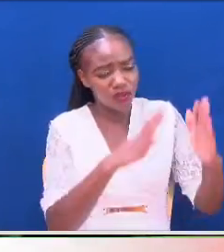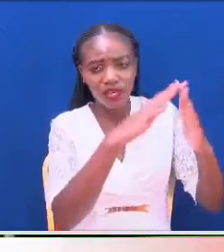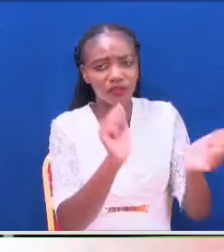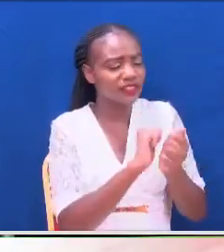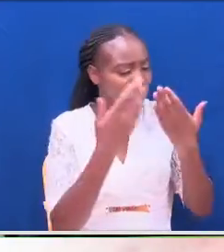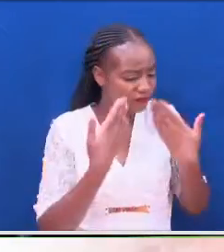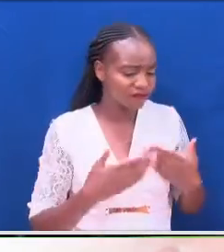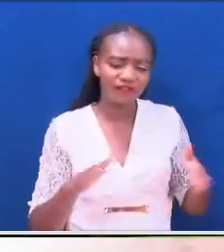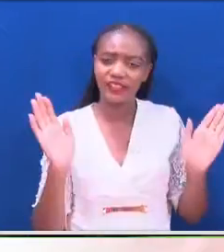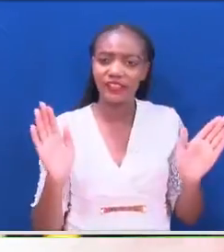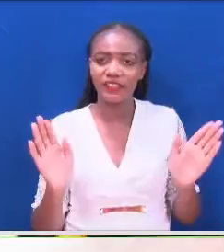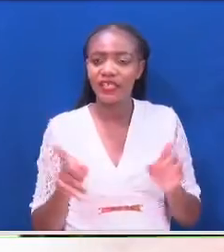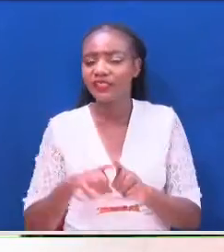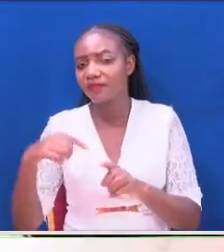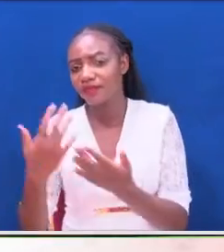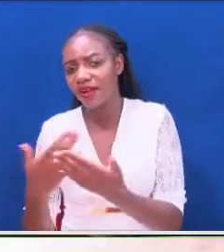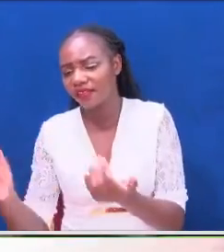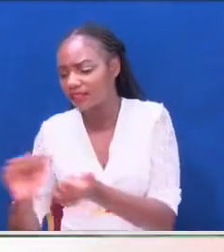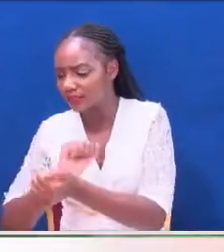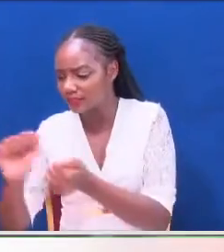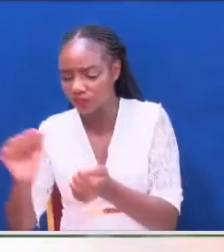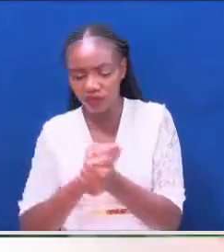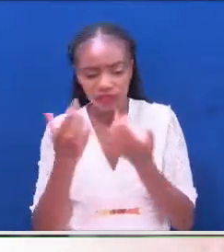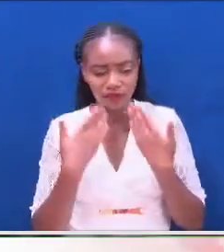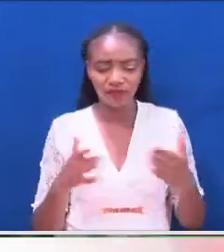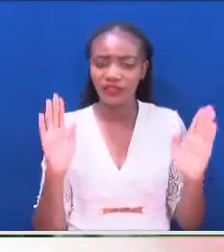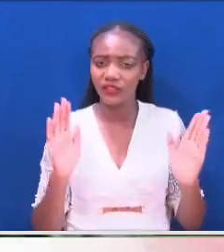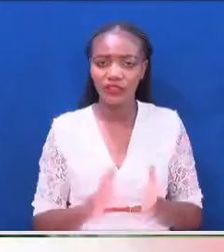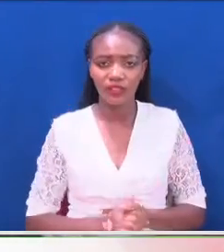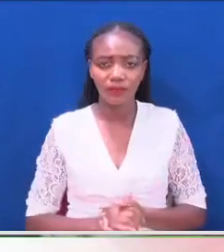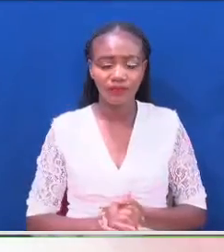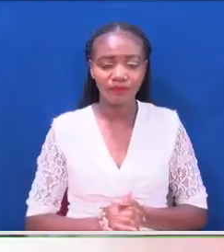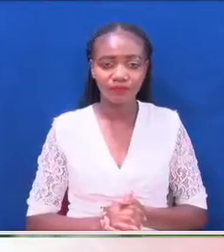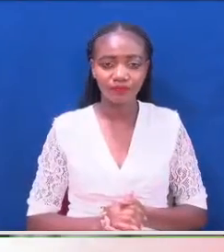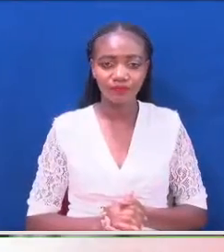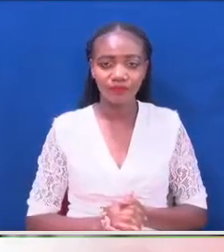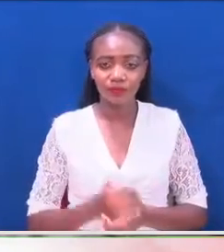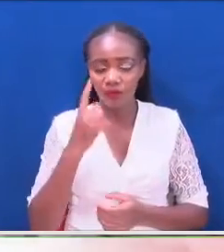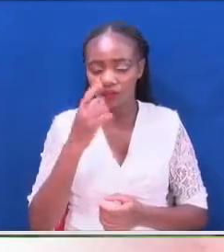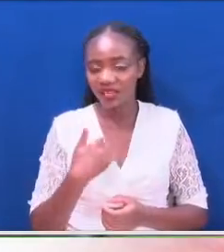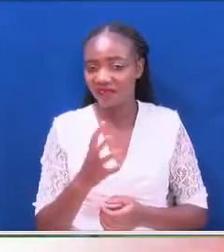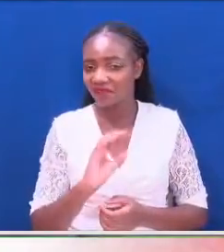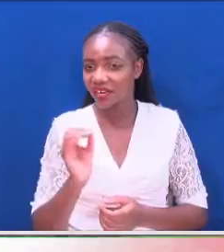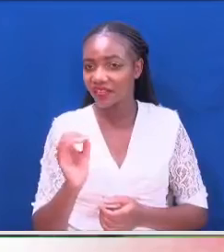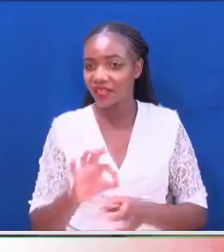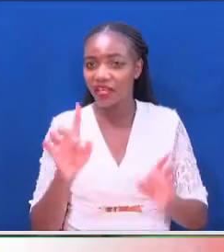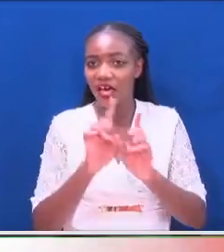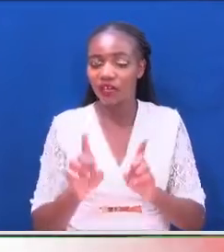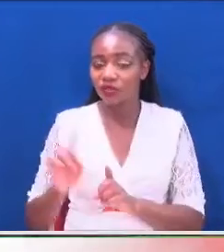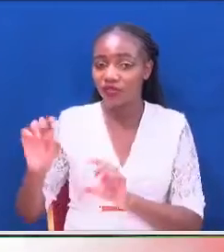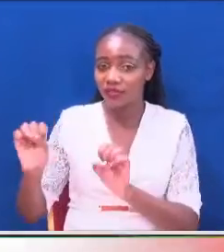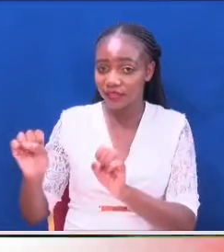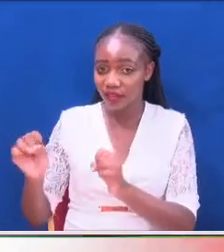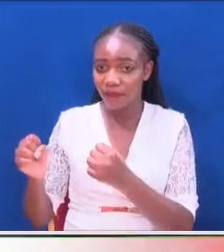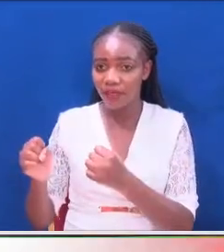completely displaced by the mounds of volcanic rocks that had engulfed their homesteads. The Volcano Observatory in Goma